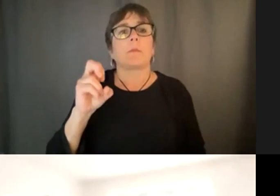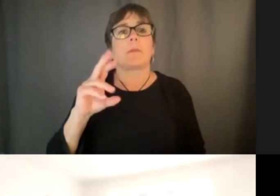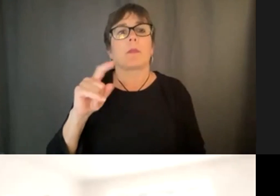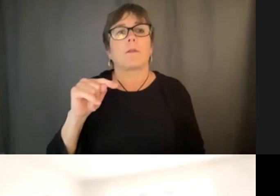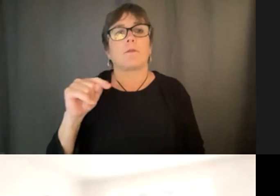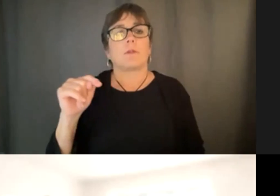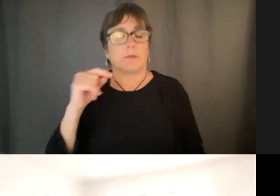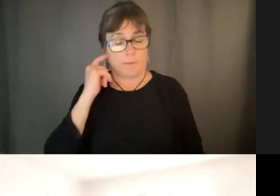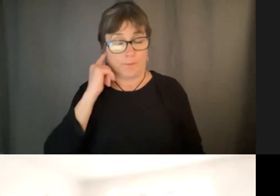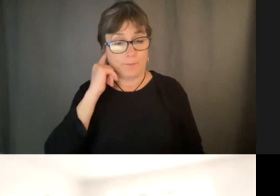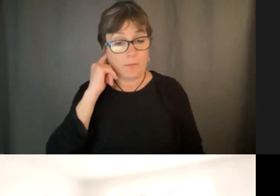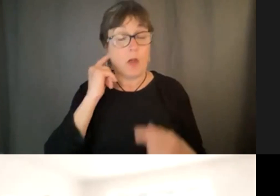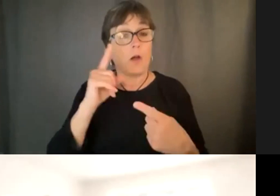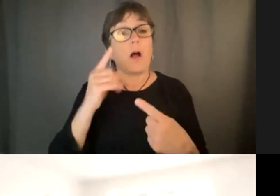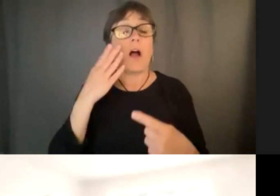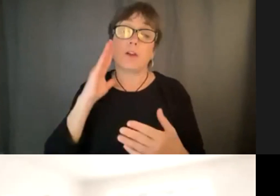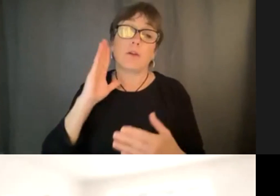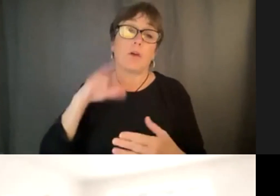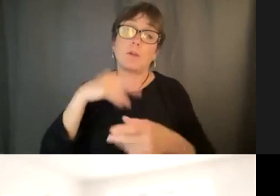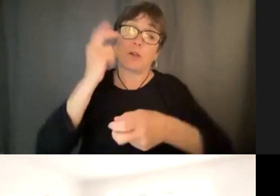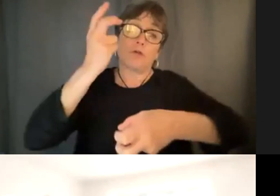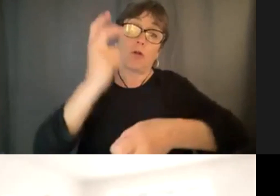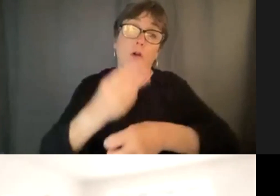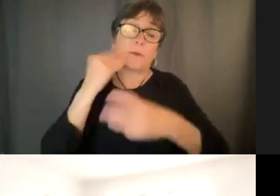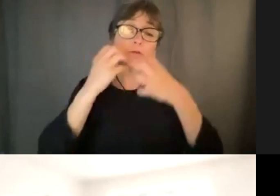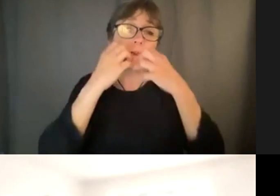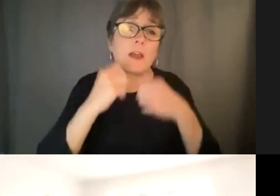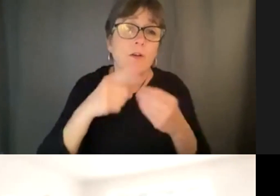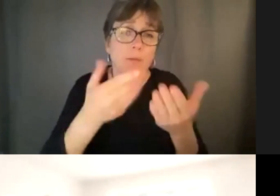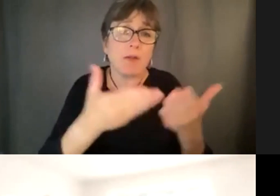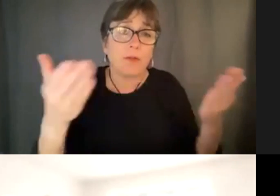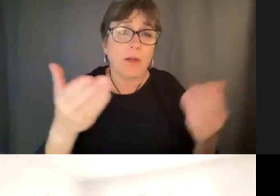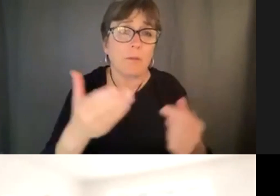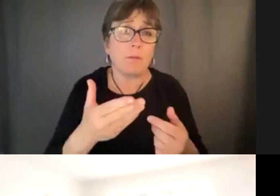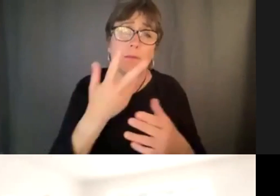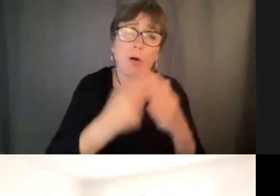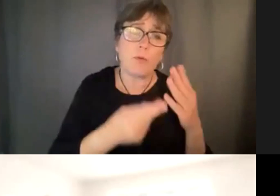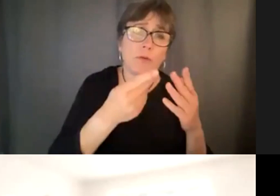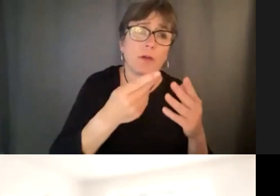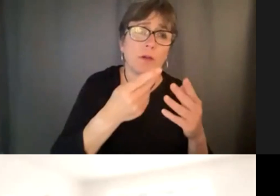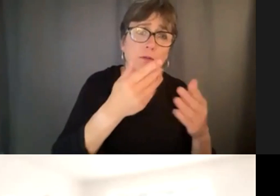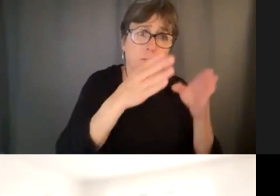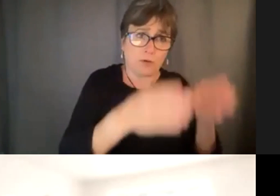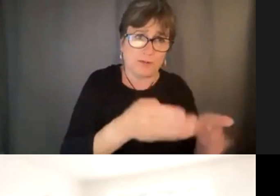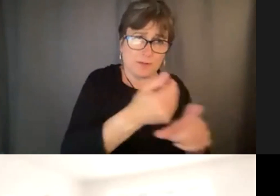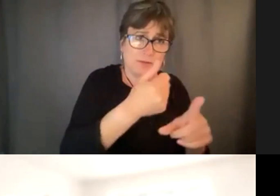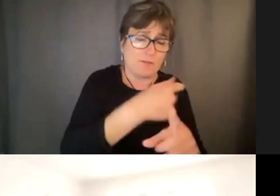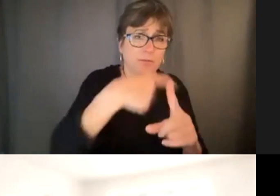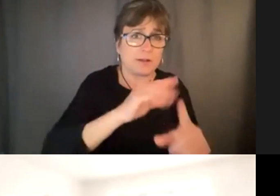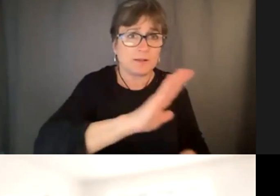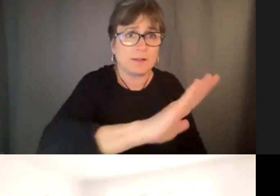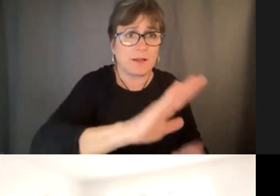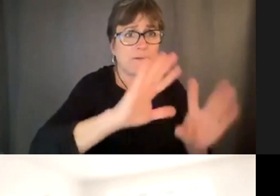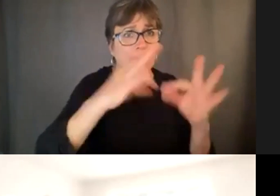this space to actually just be silent first and then interject at the proper